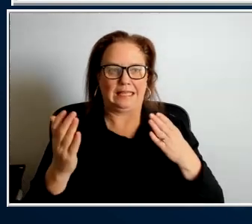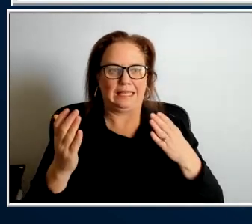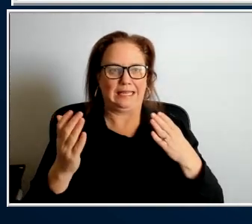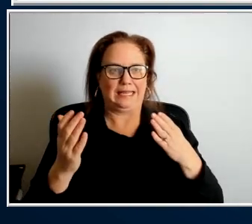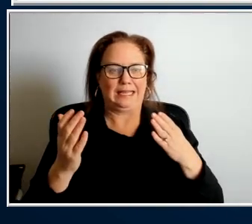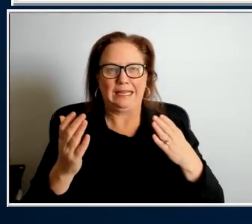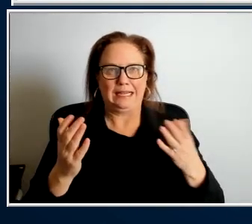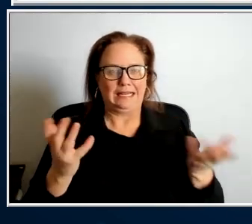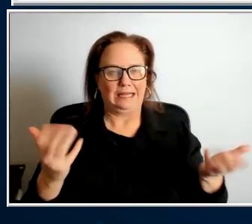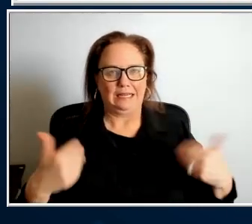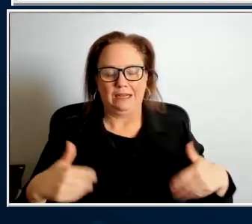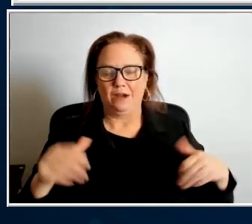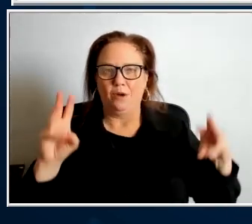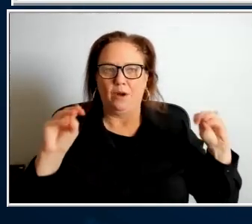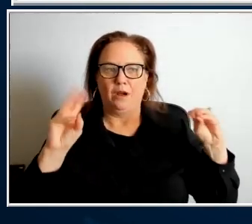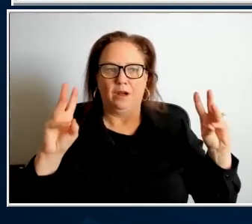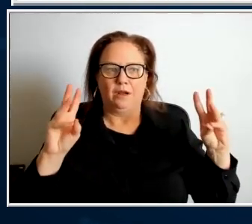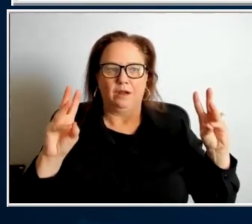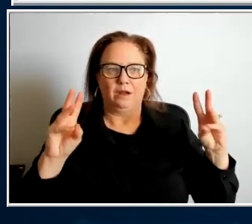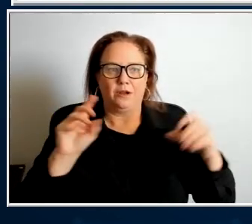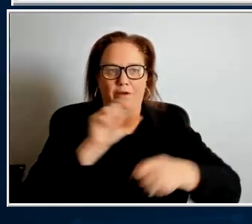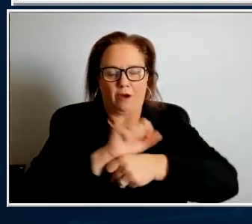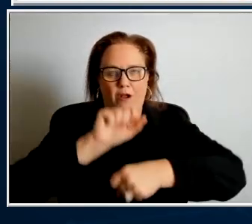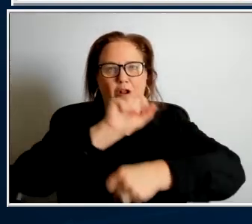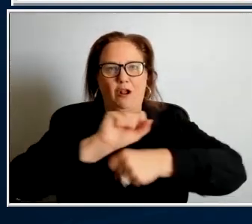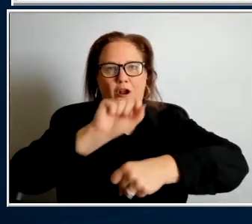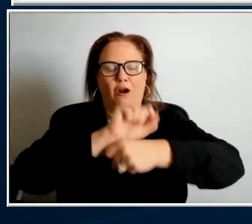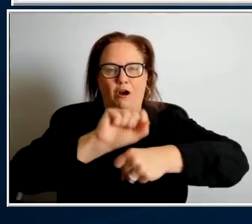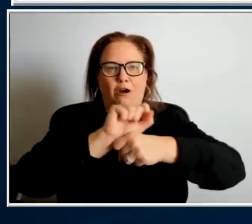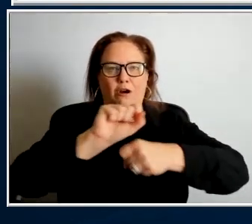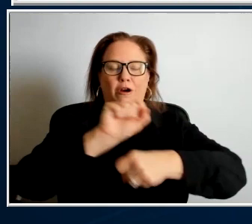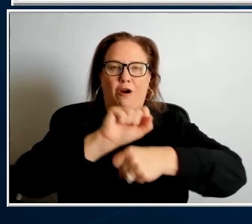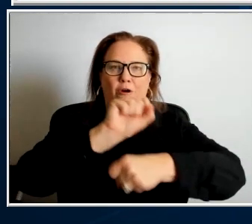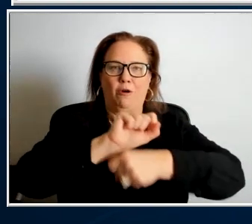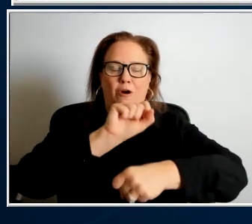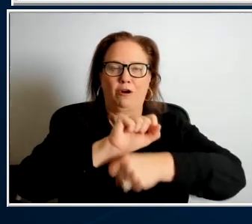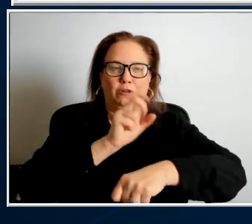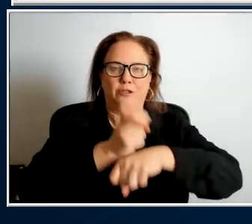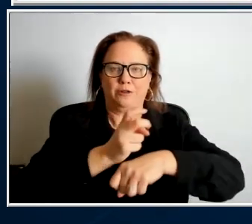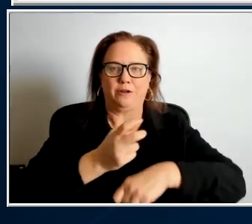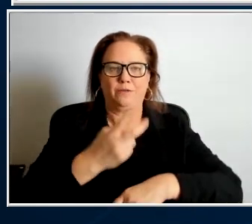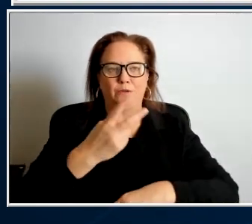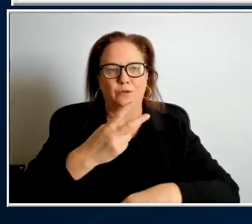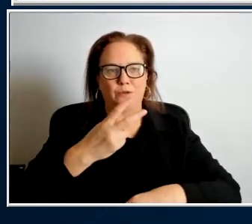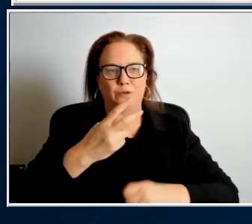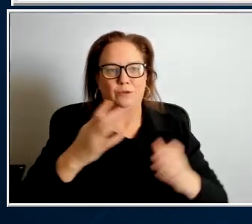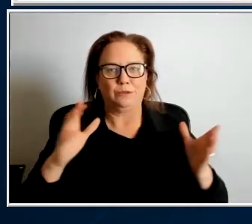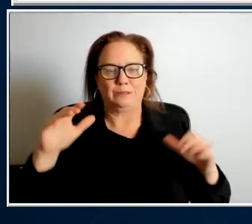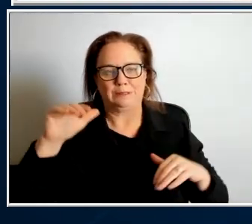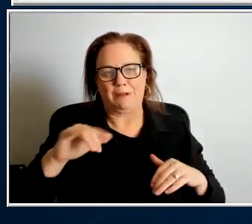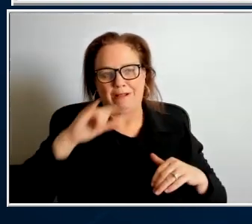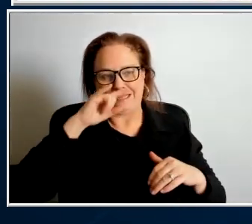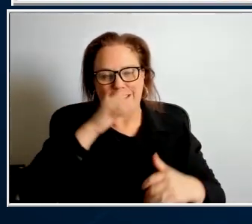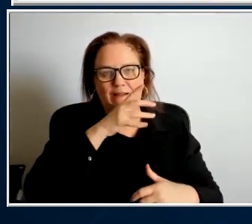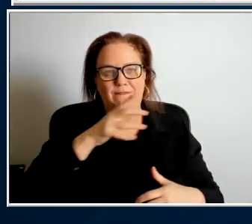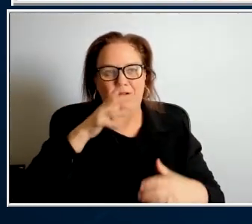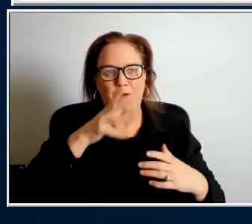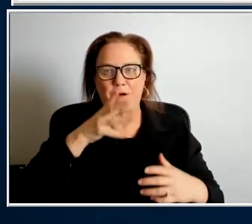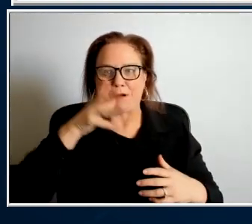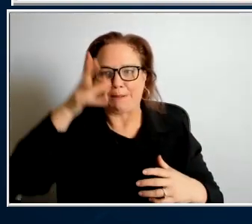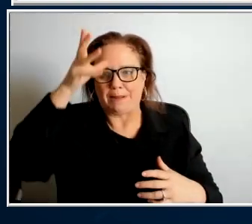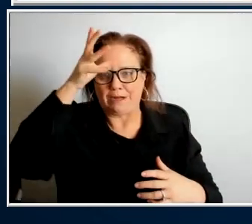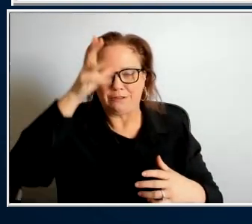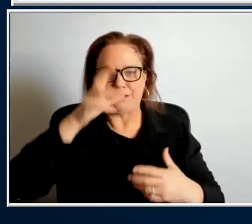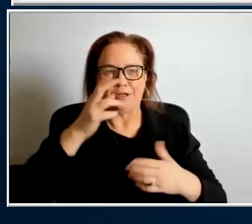got a very laborious job you have, not to mention the fact that you have two small children that you're carrying around. So being a farmer and being a parent, you're using